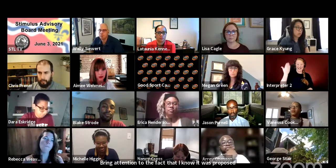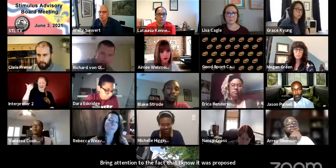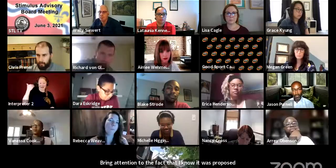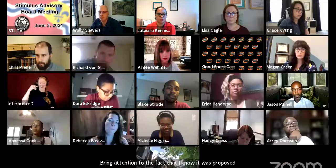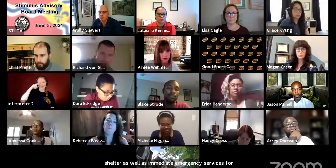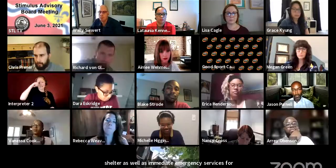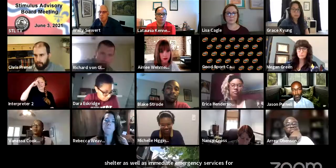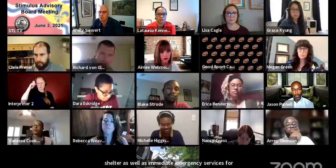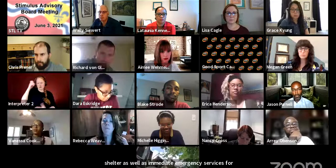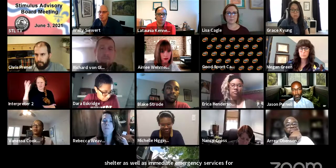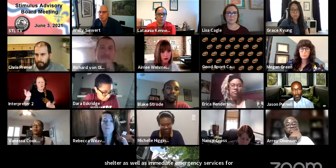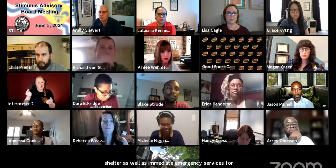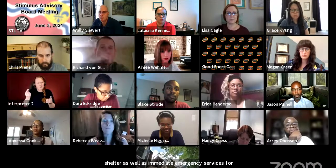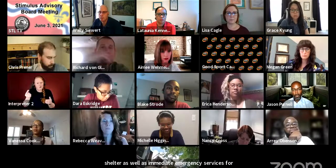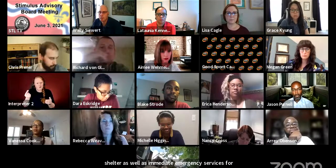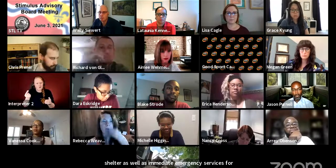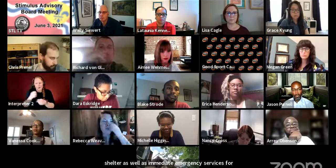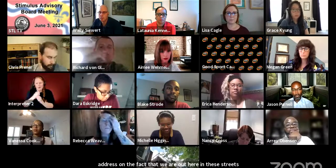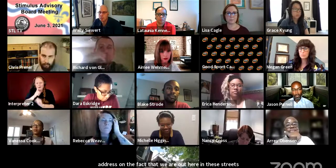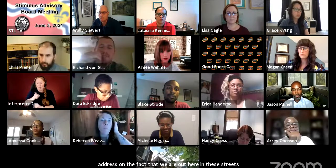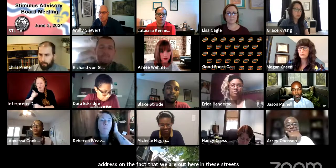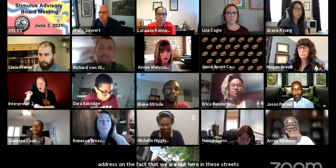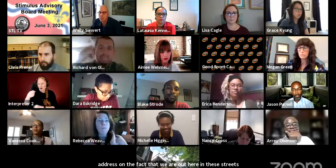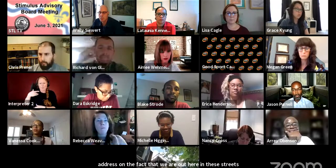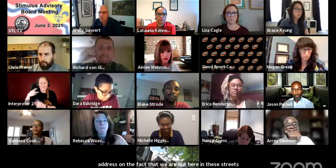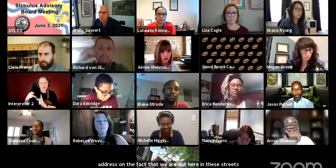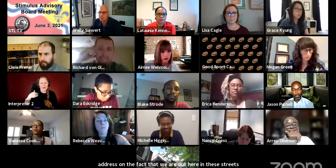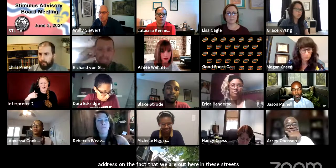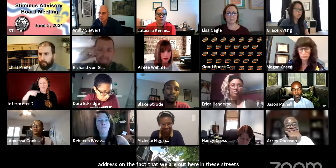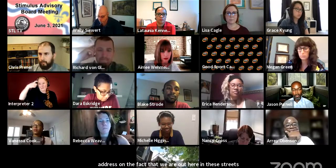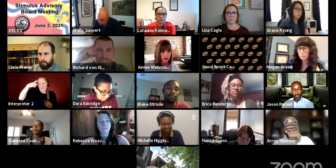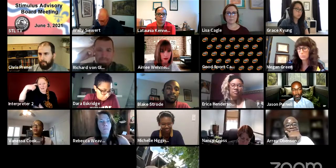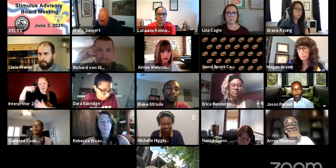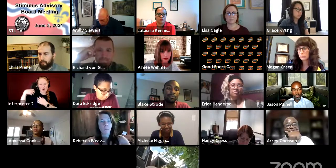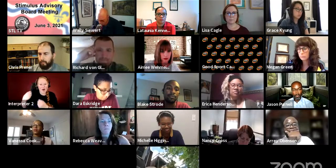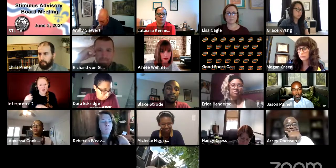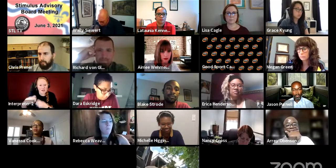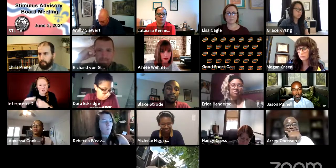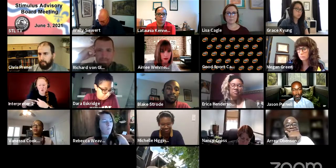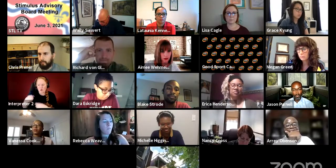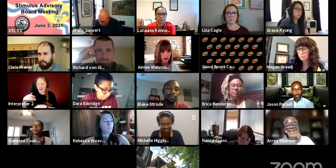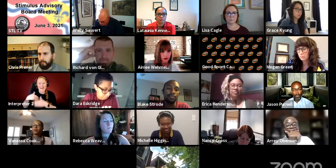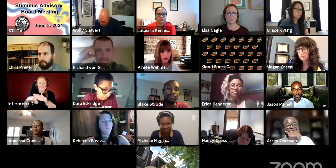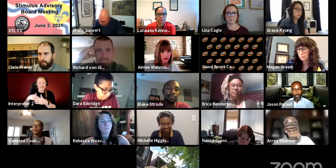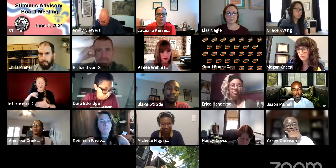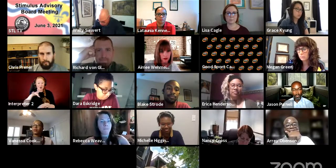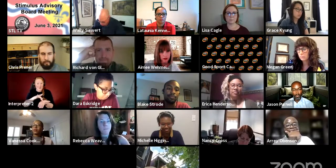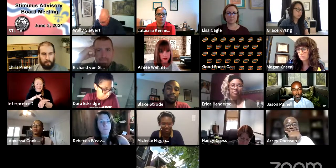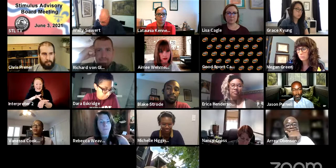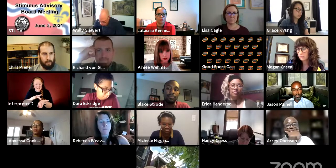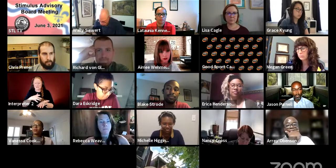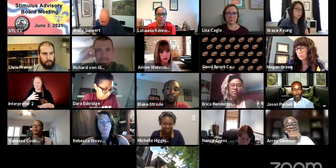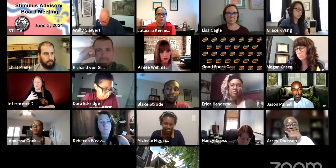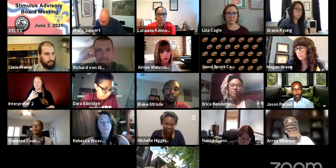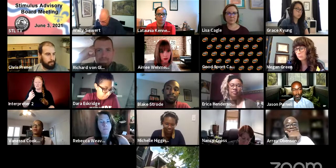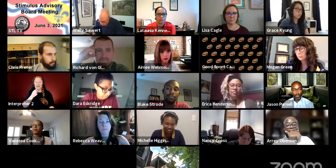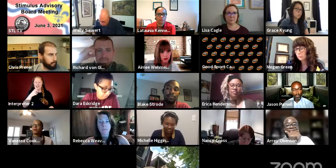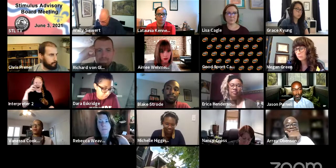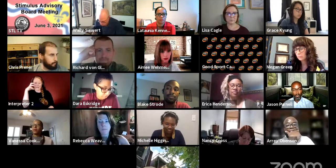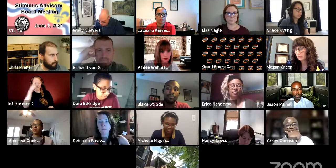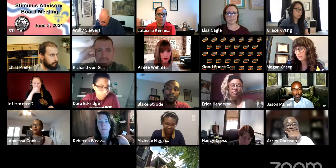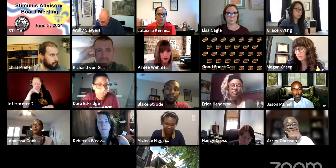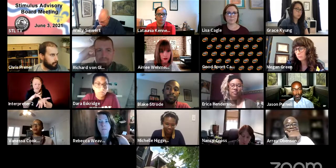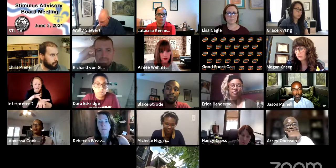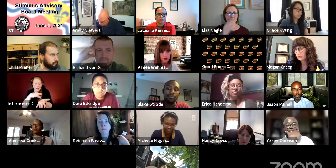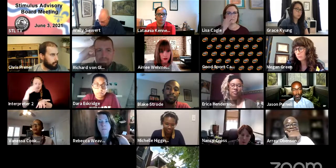that those individuals that have mental health issues, that they have access to their meds and are not missing those meds due to the fact